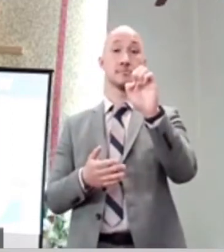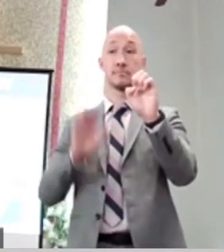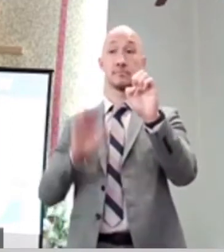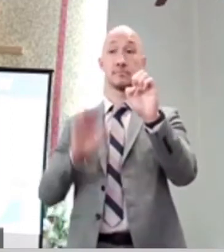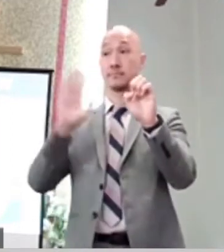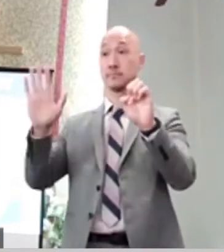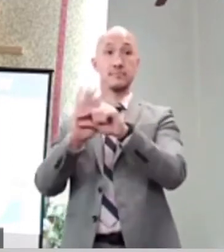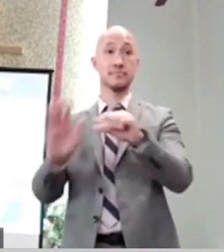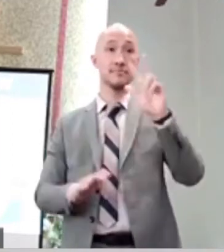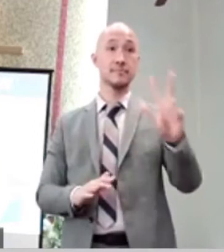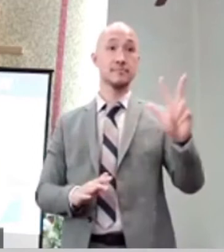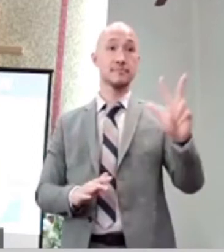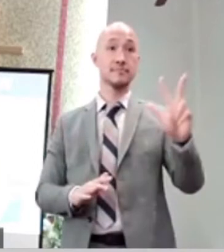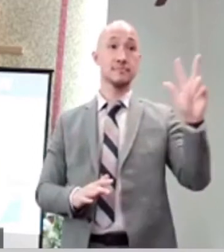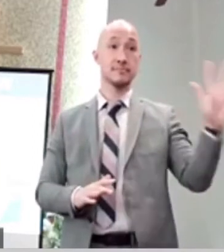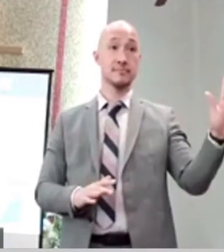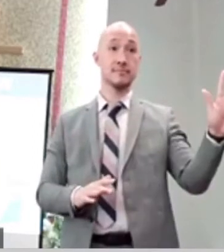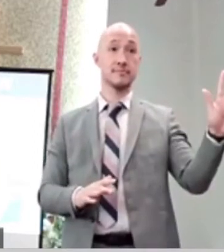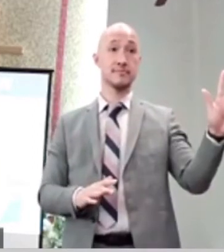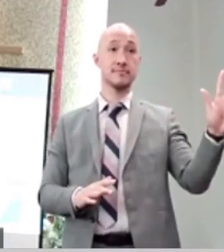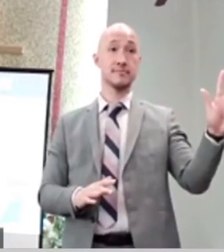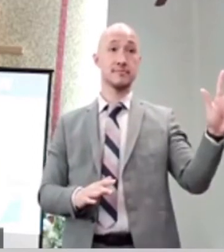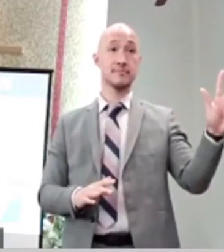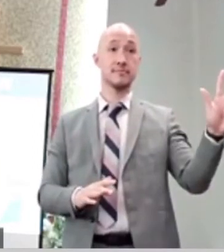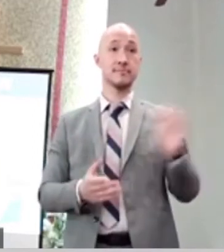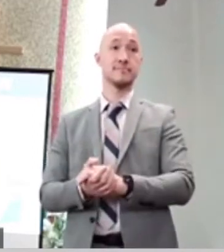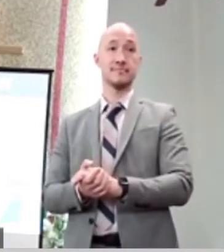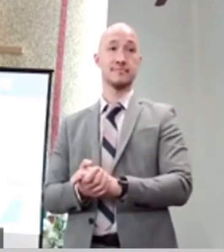eat and drink. You're always eating and drinking.